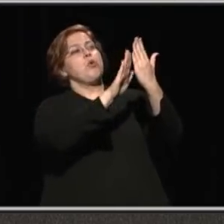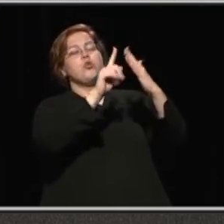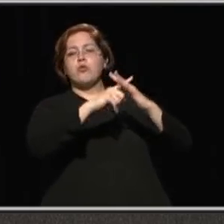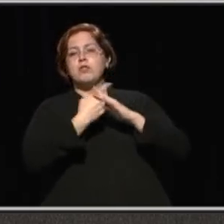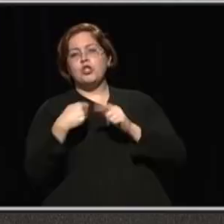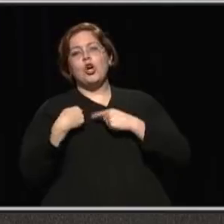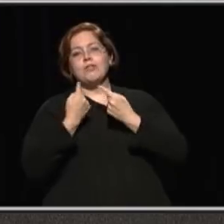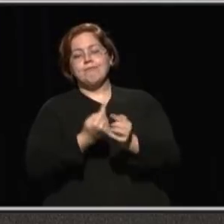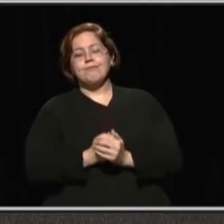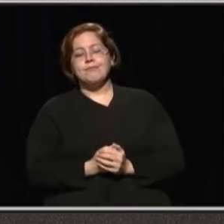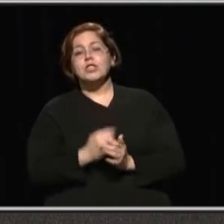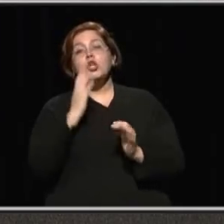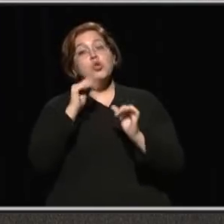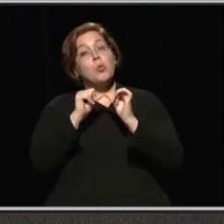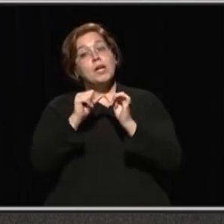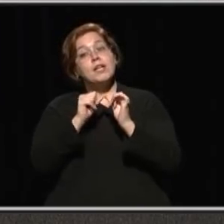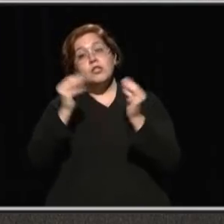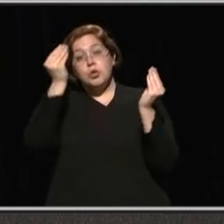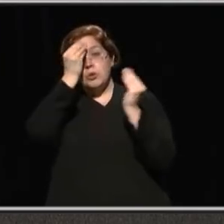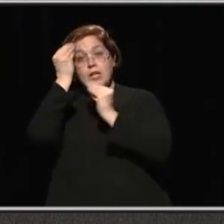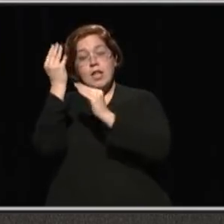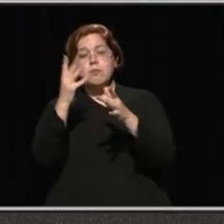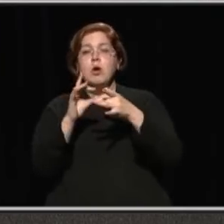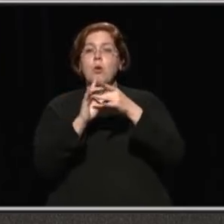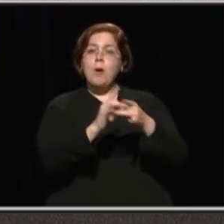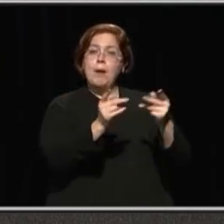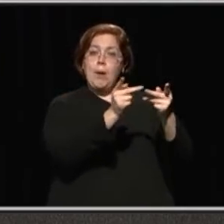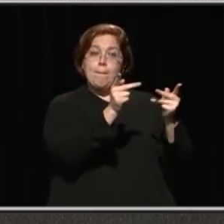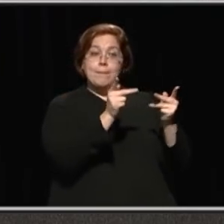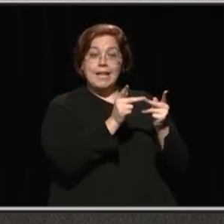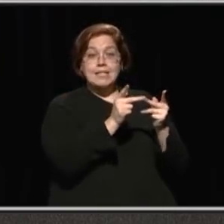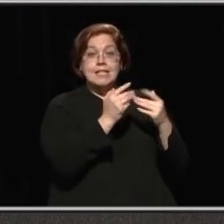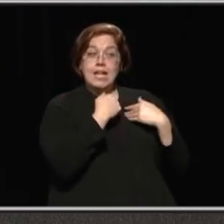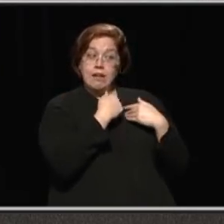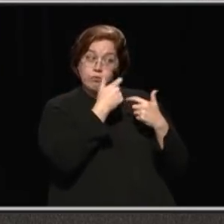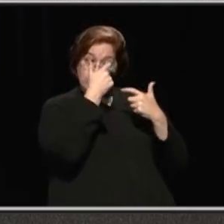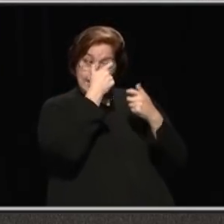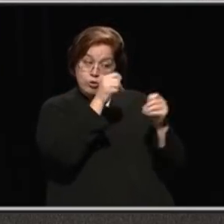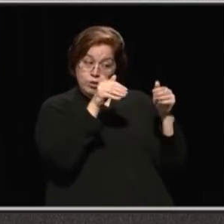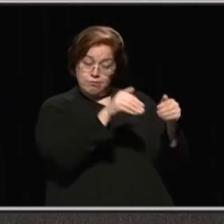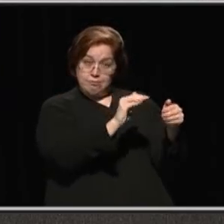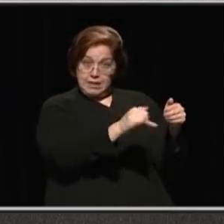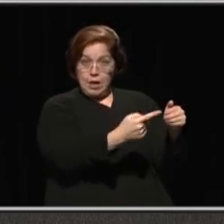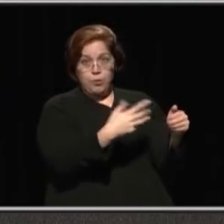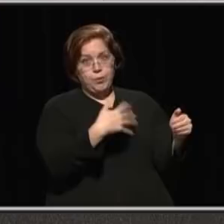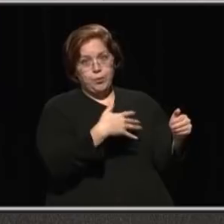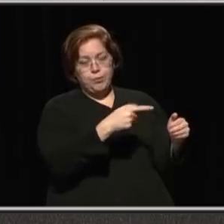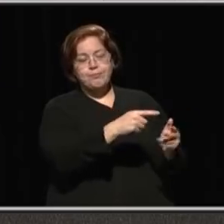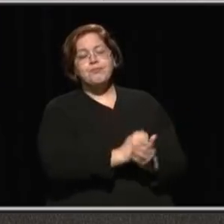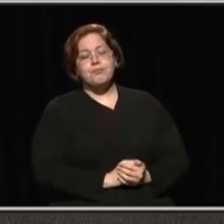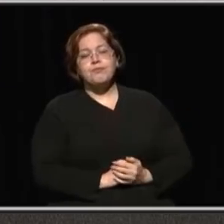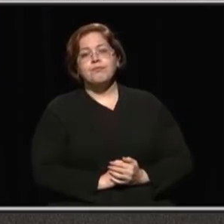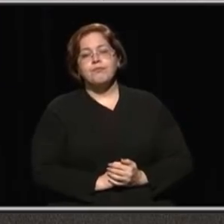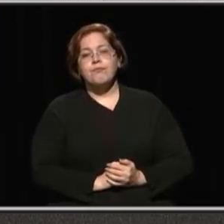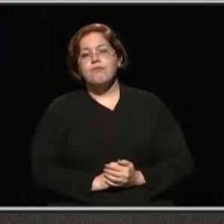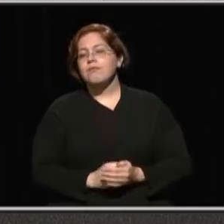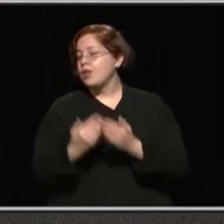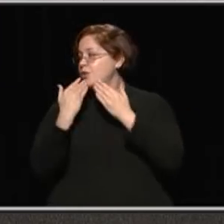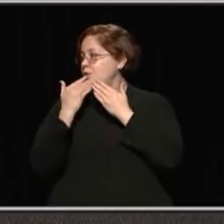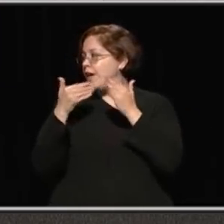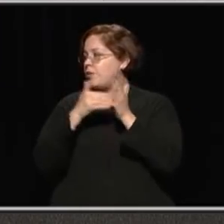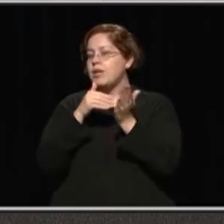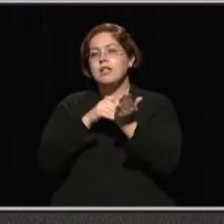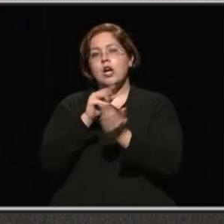start. So we will continue to update on facilities that have particular interests, and that one certainly is one of those facilities. So thank you, Dr.